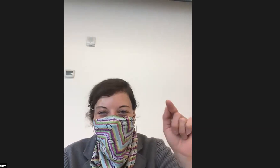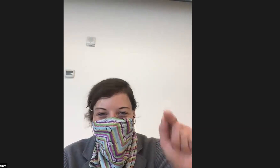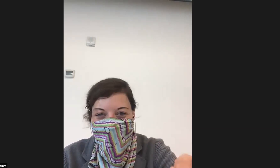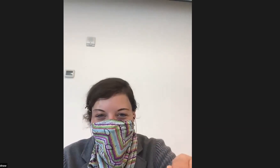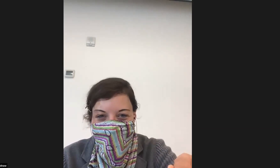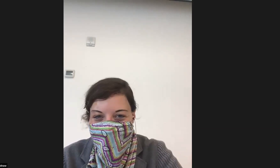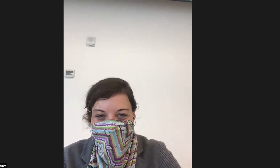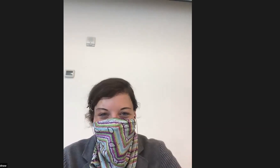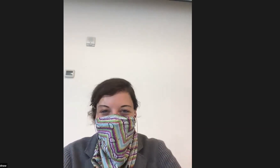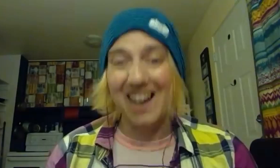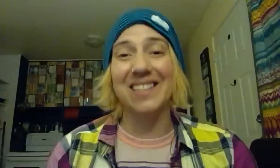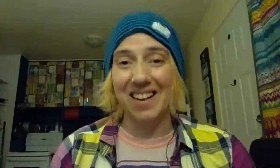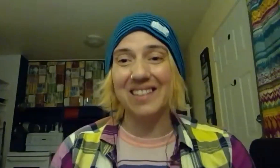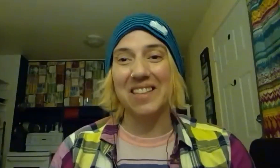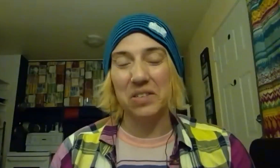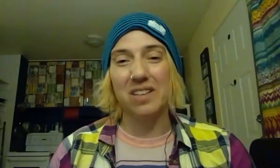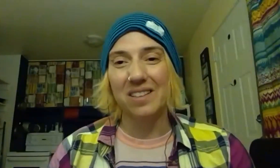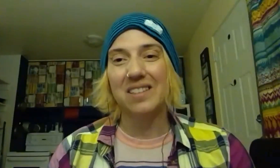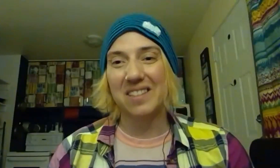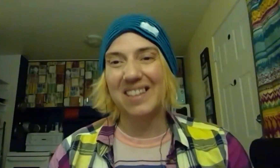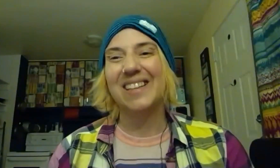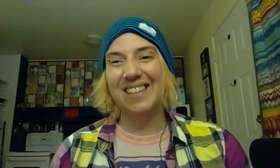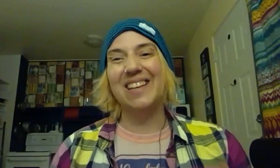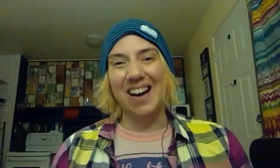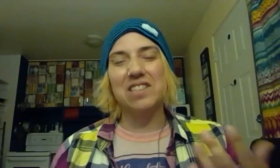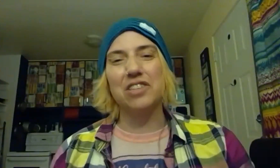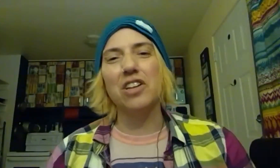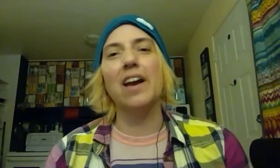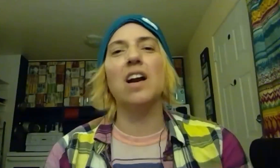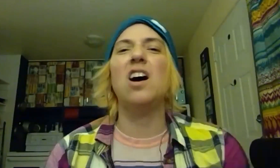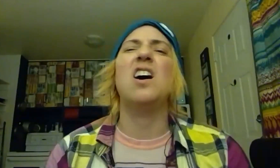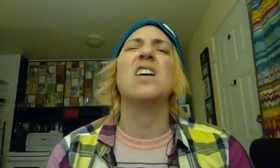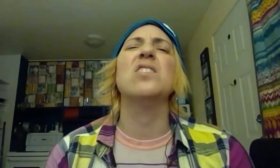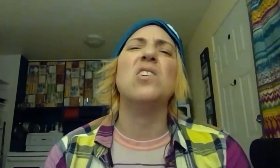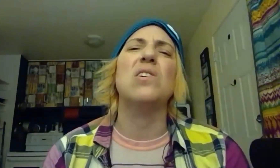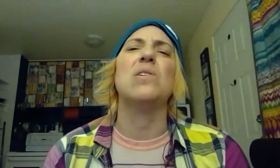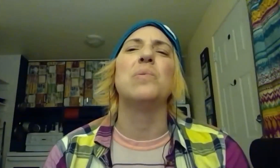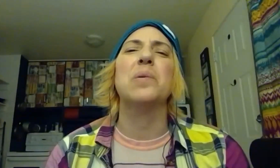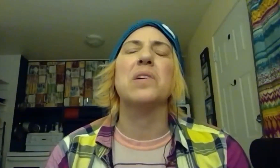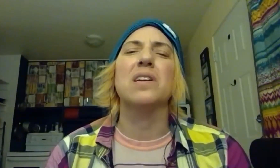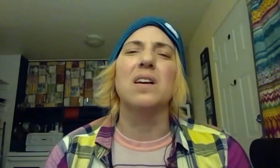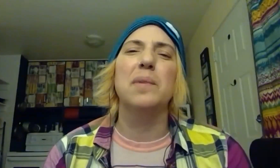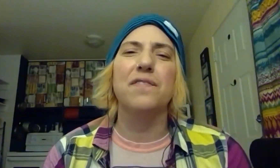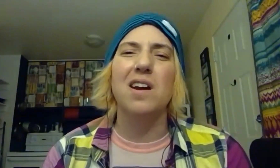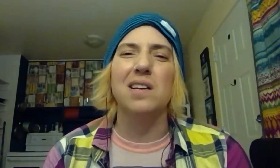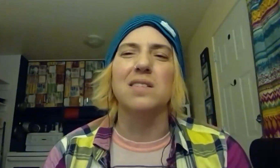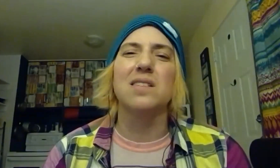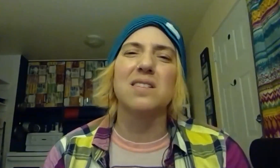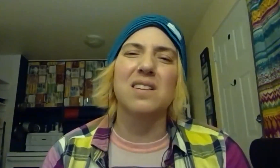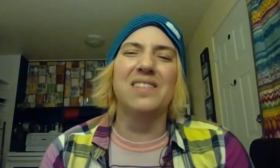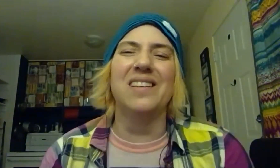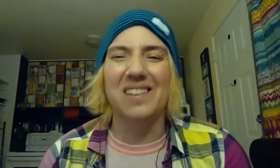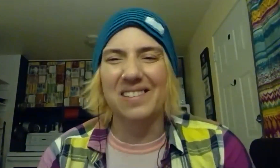I understand and can relate to that. Yeah, exactly. Thank you for making me laugh about it. Yeah, so you're like, oh no, we were gonna be